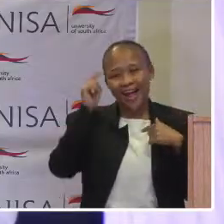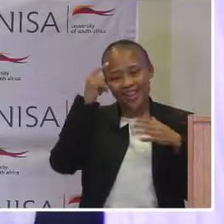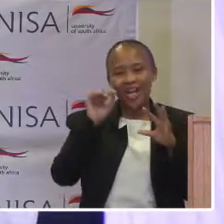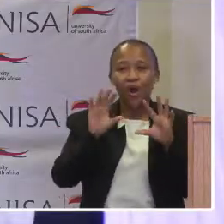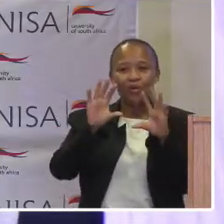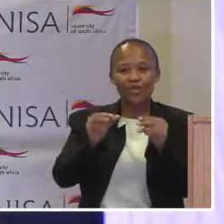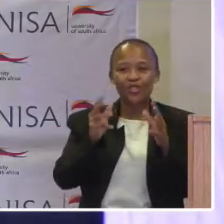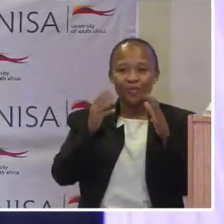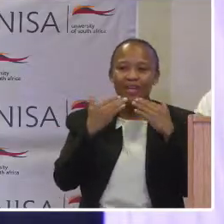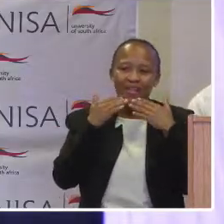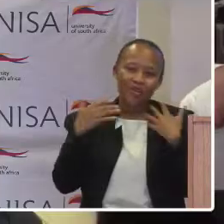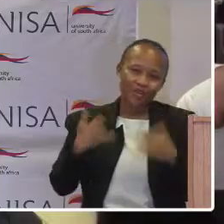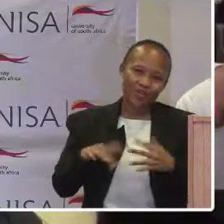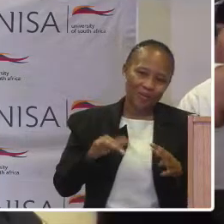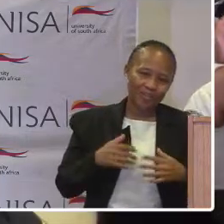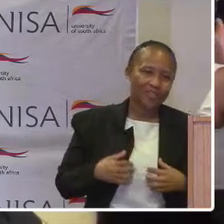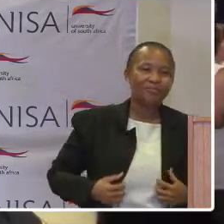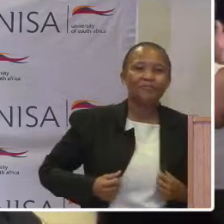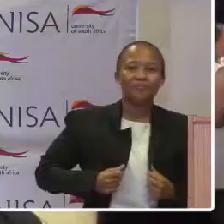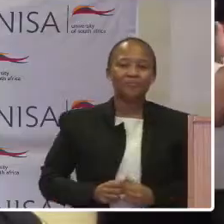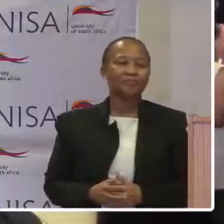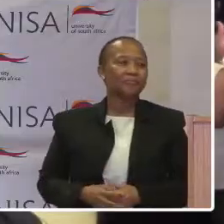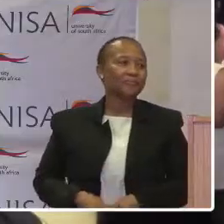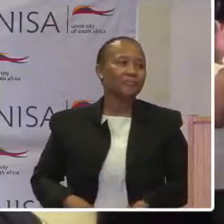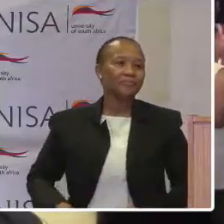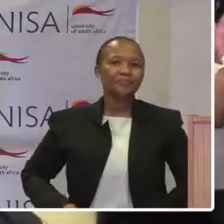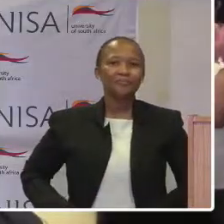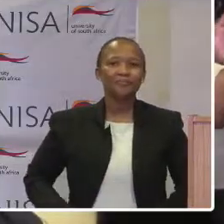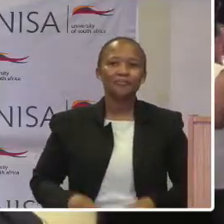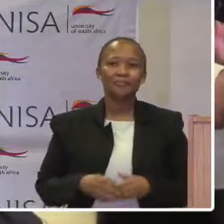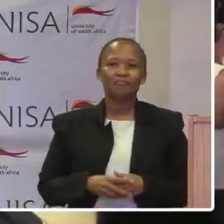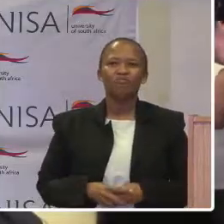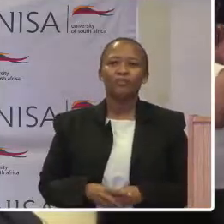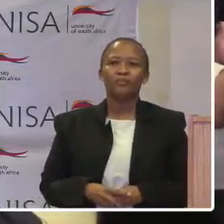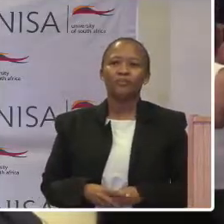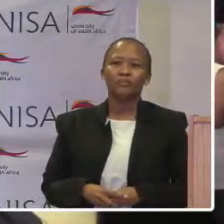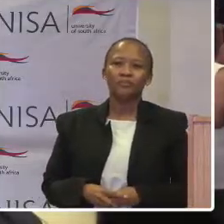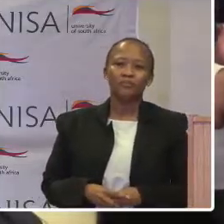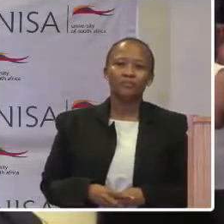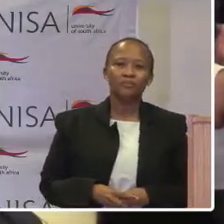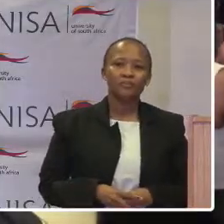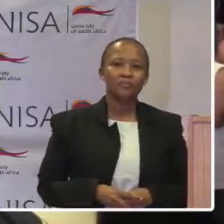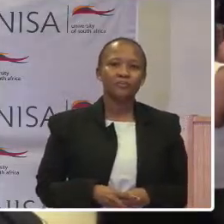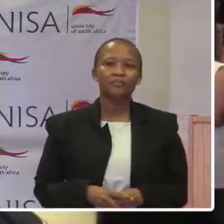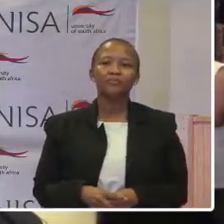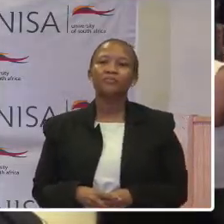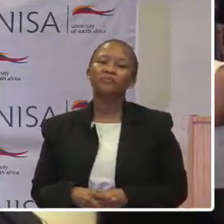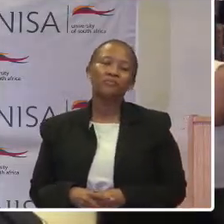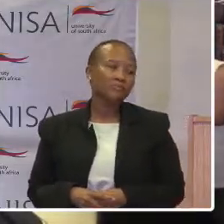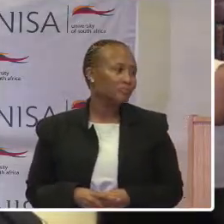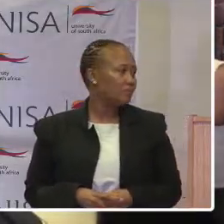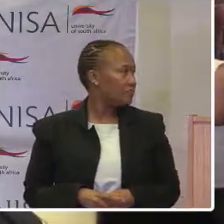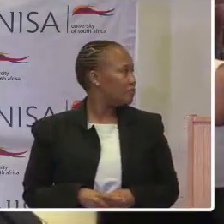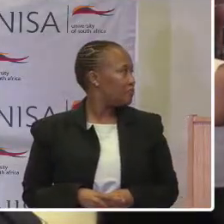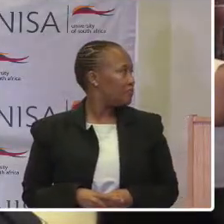so much, and have a wonderful.